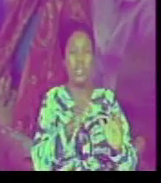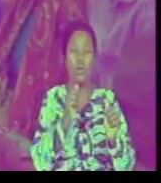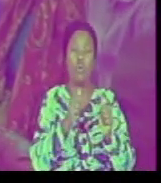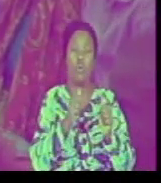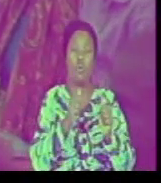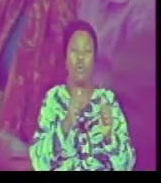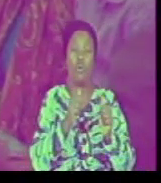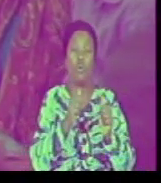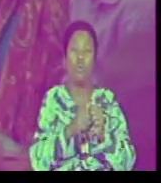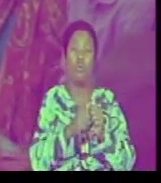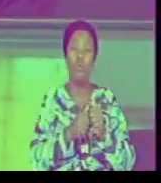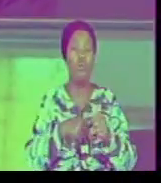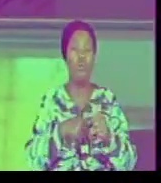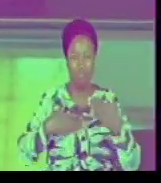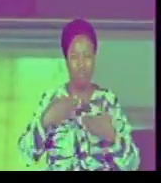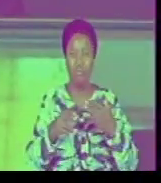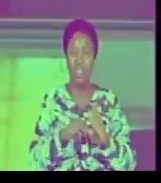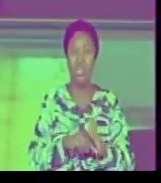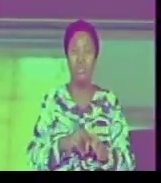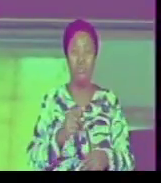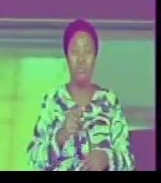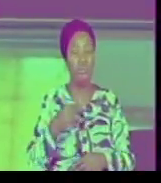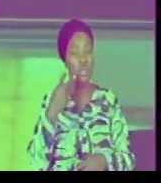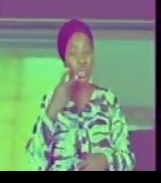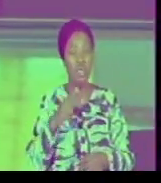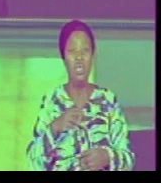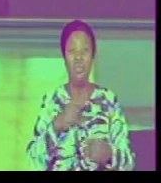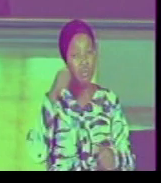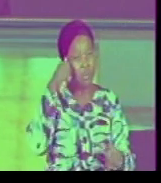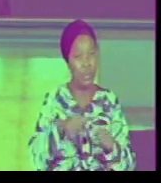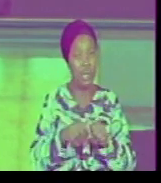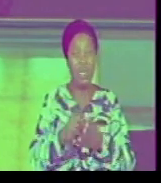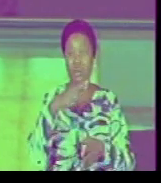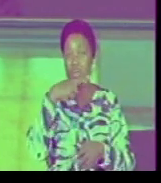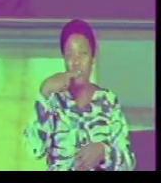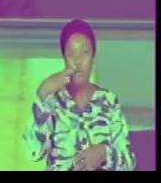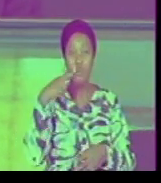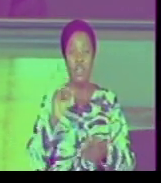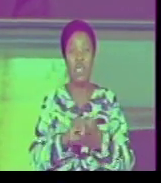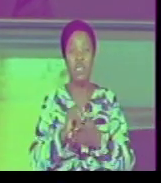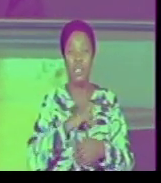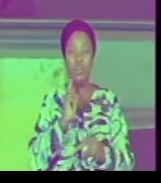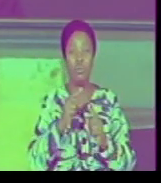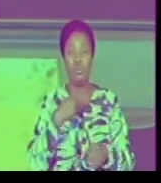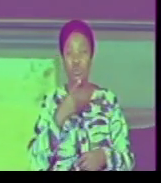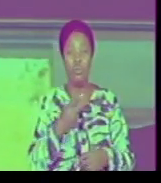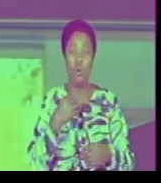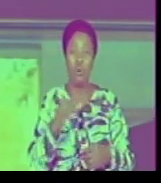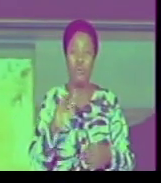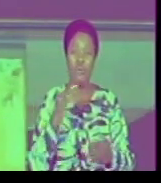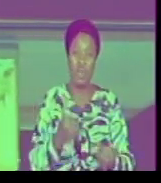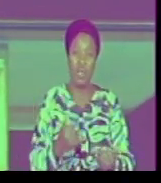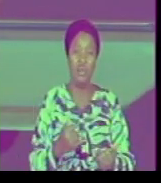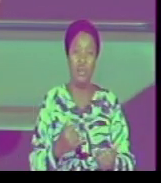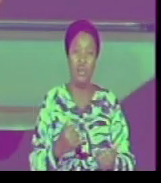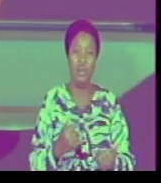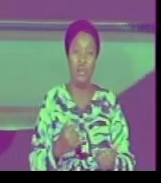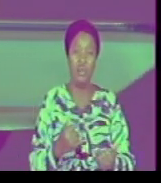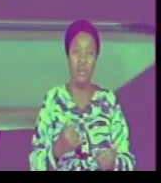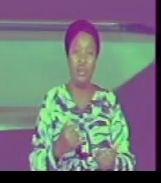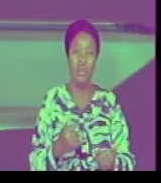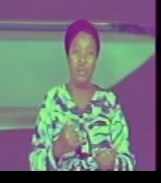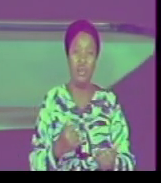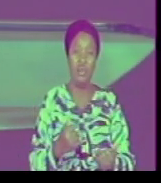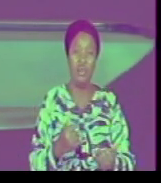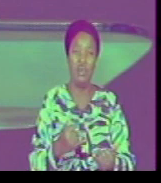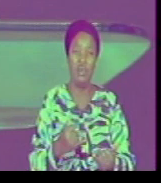cheerfulness. Remember the restaurant I was talking about? You know, you sit on the table and you put the food. There's no smile on